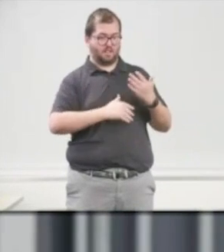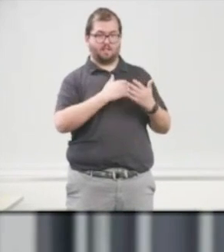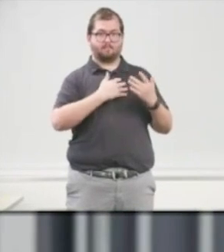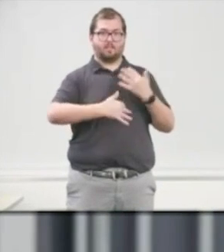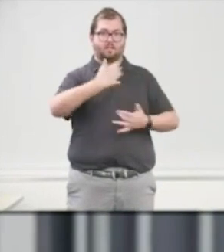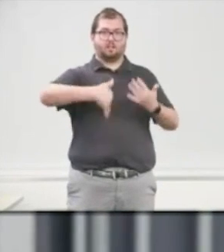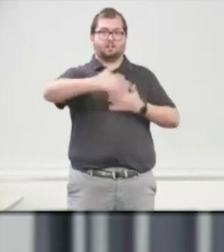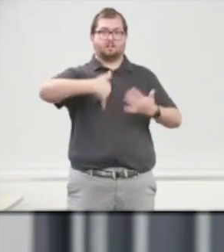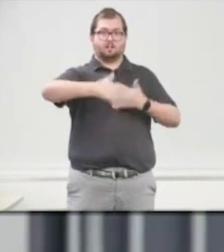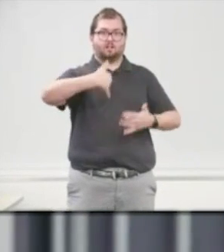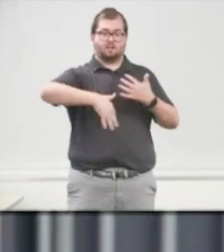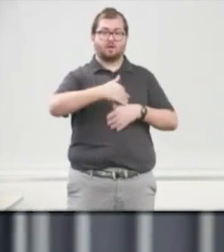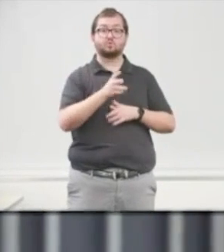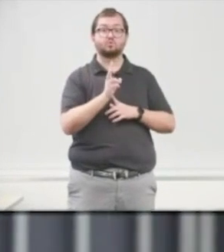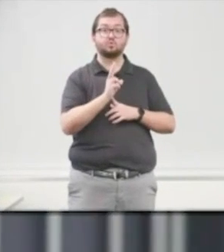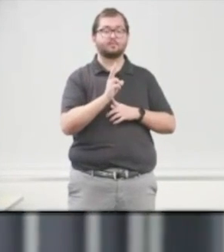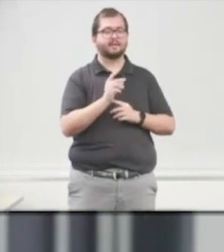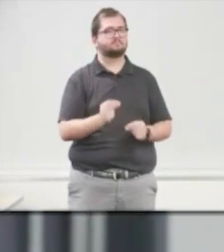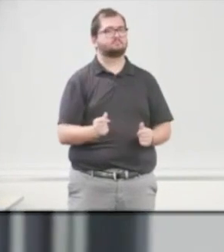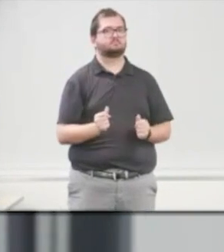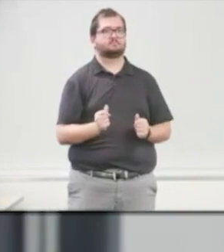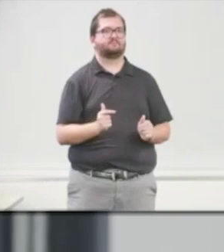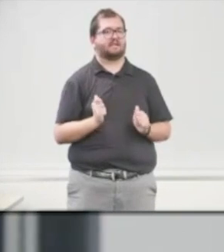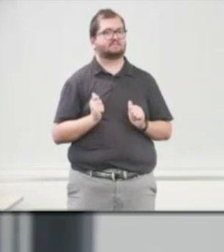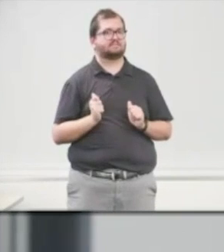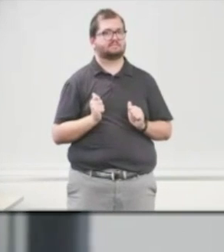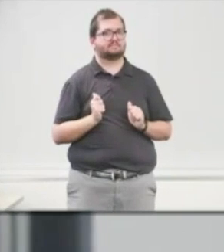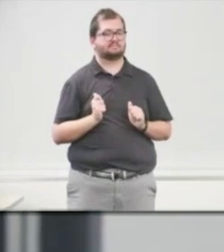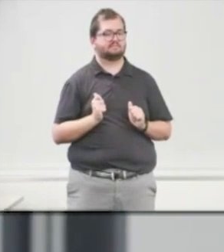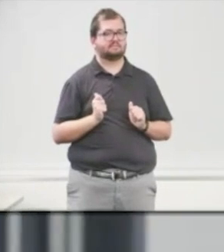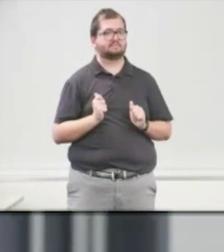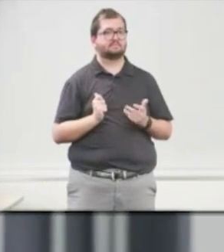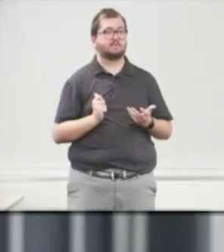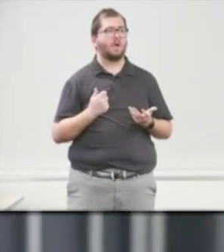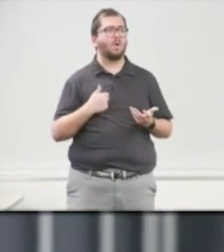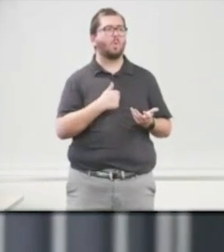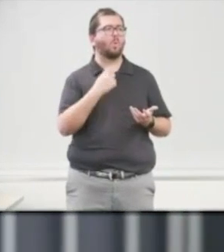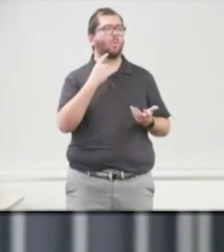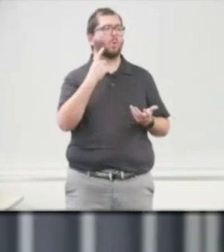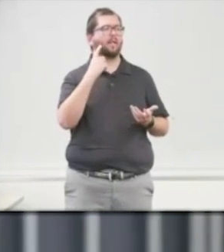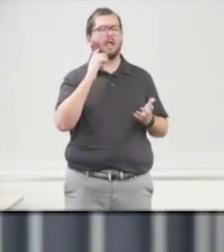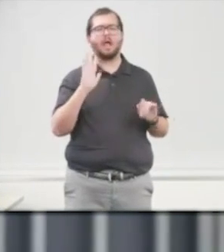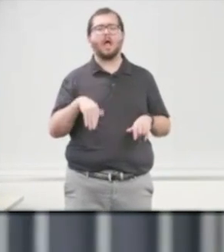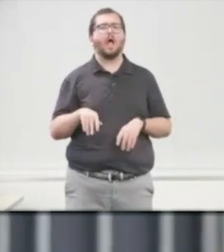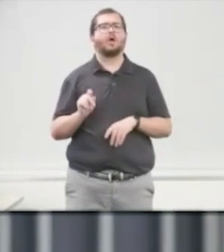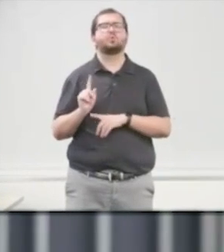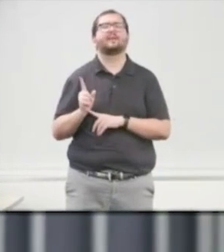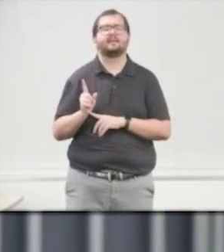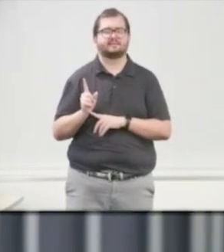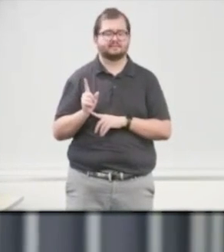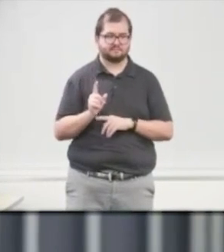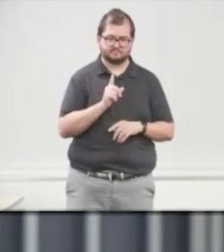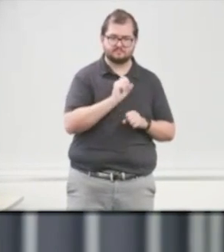moving fast. 2 minutes goes by real quick, real quick. We may think it's 20 minutes and it could have been just the